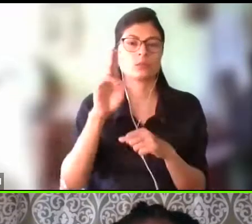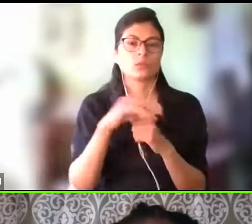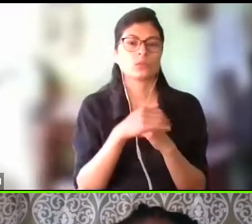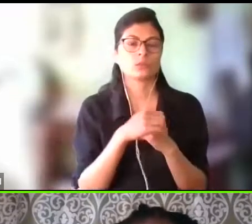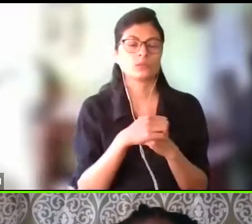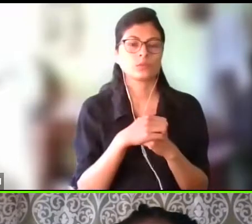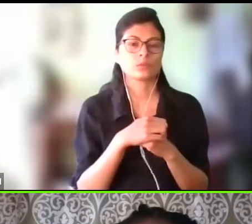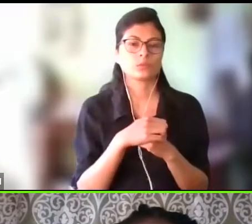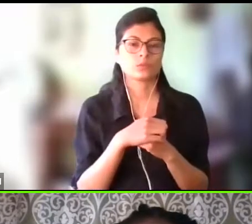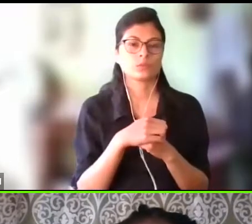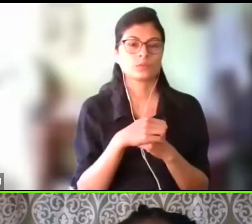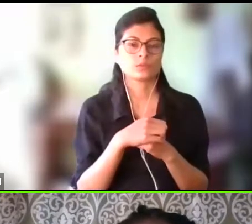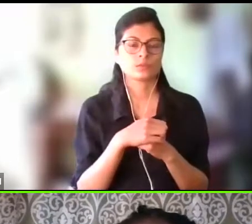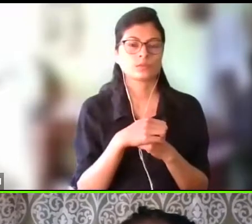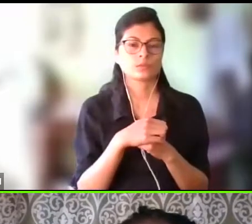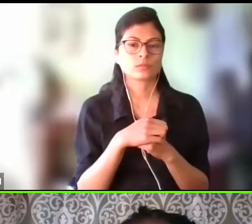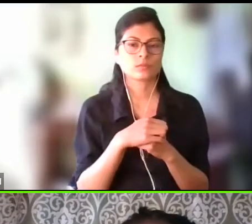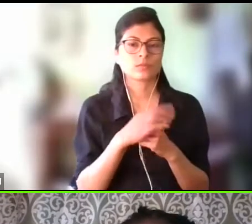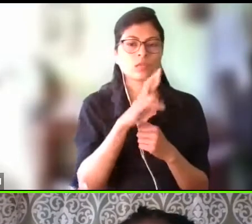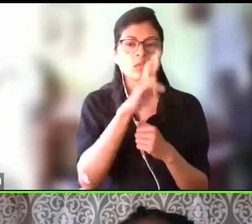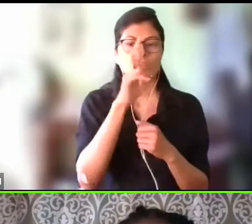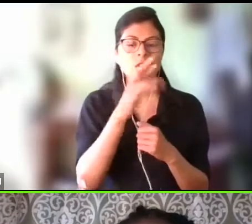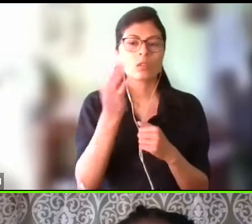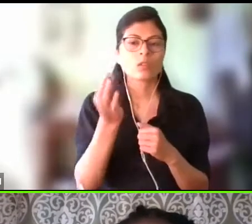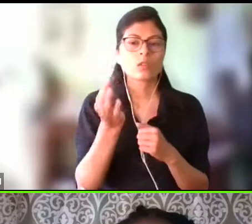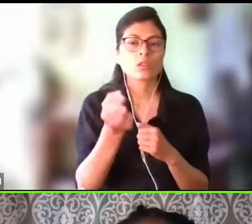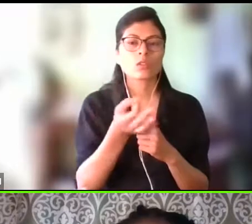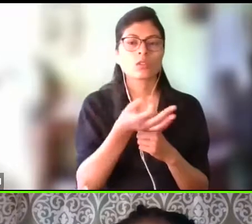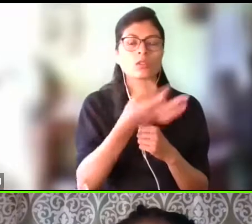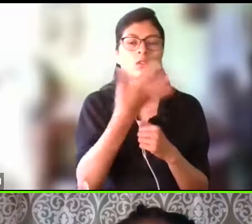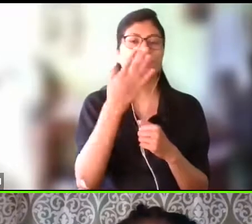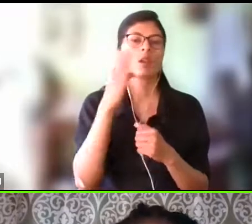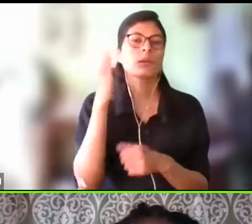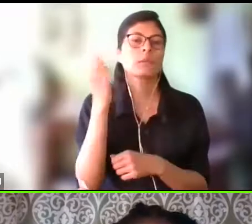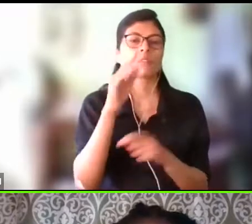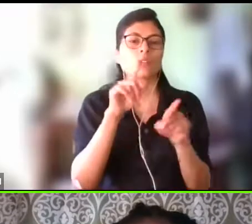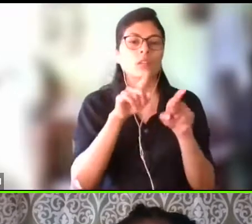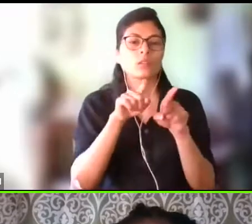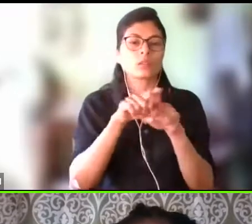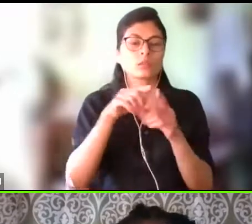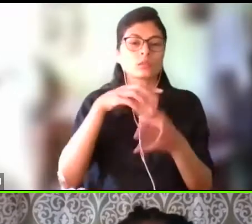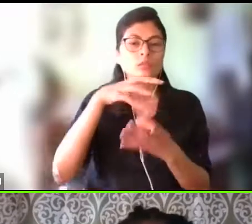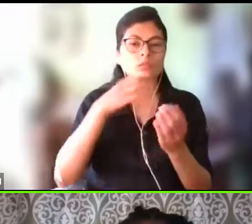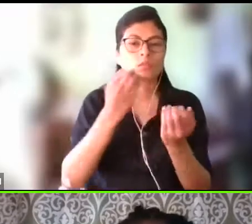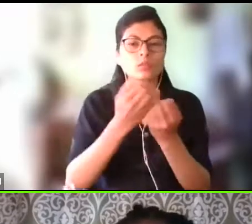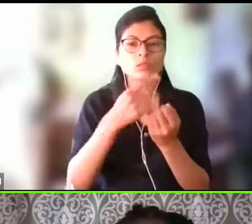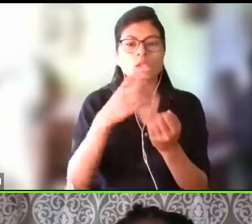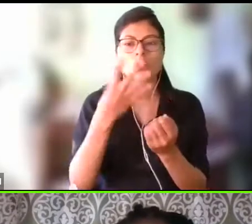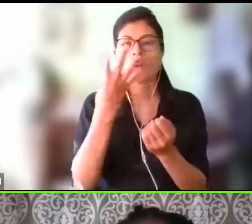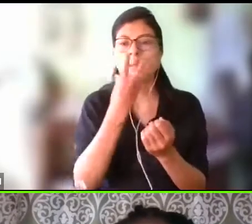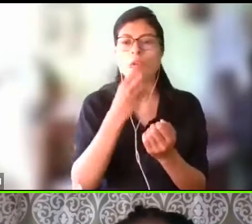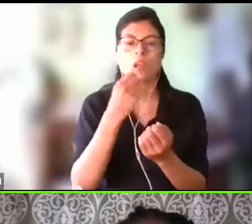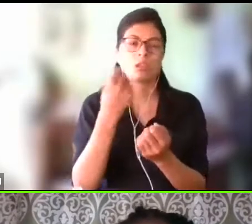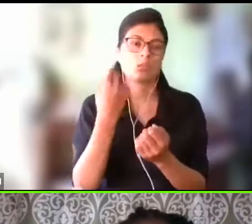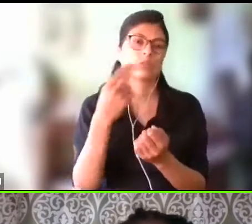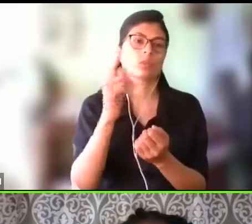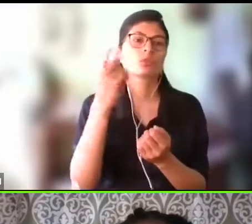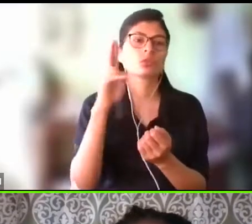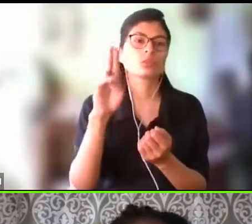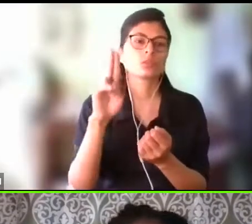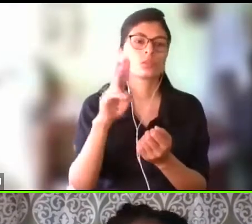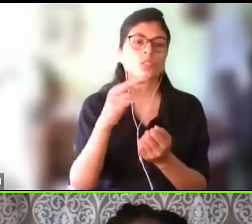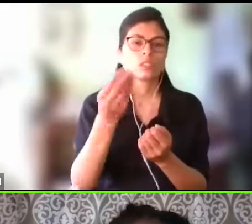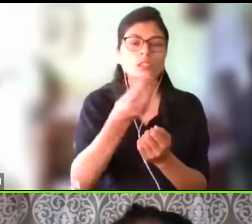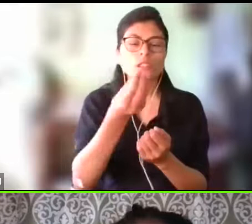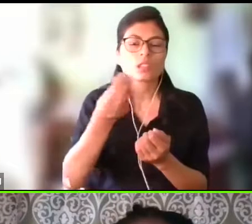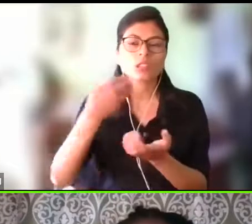comfortable in a new environment and to manage their children in those small spaces.